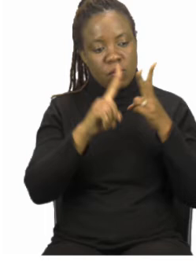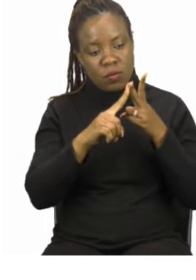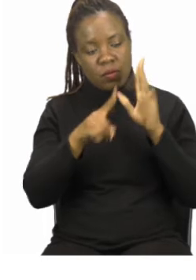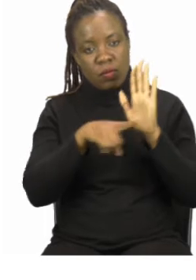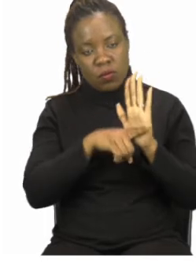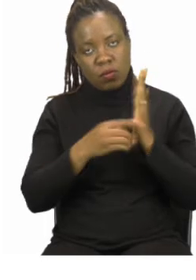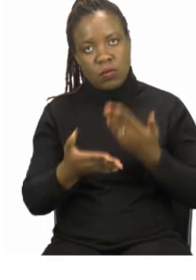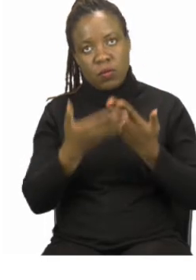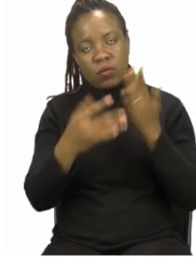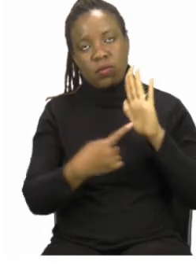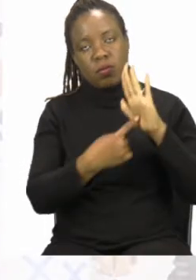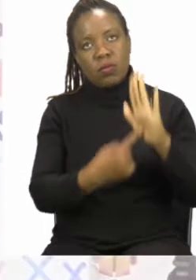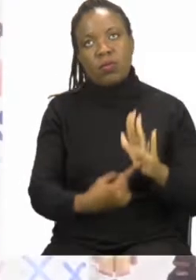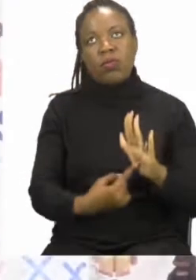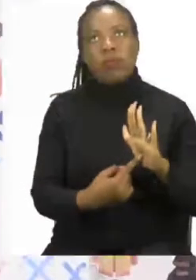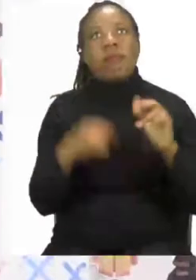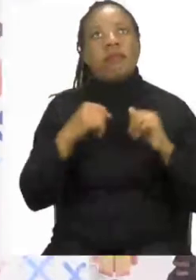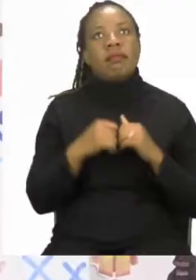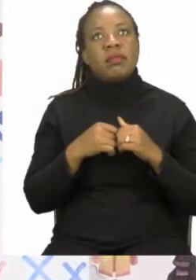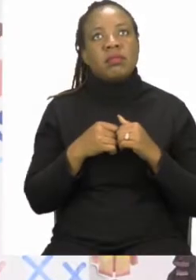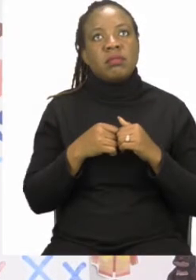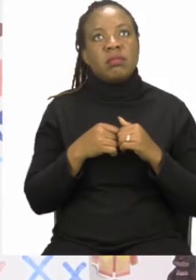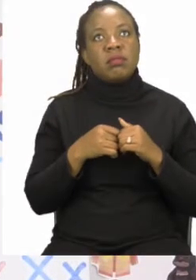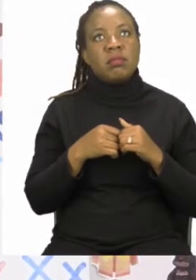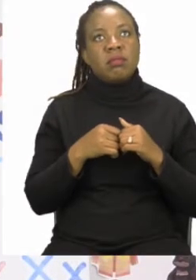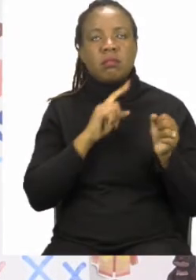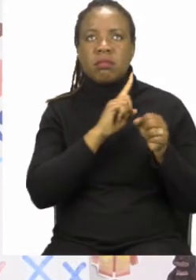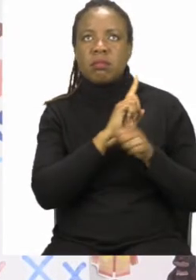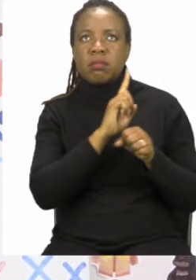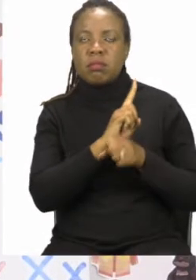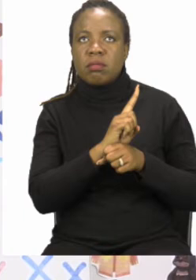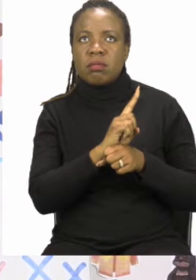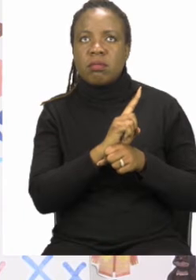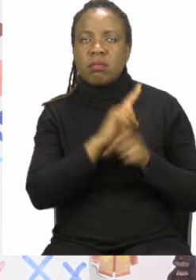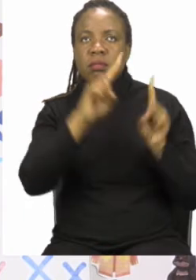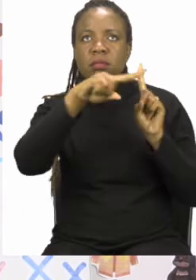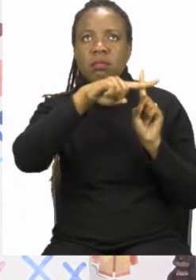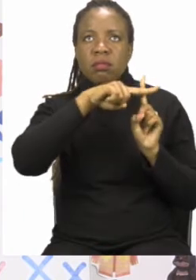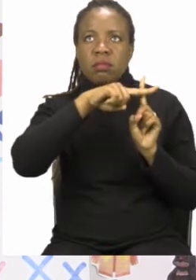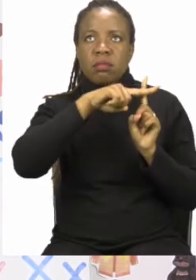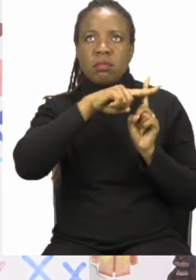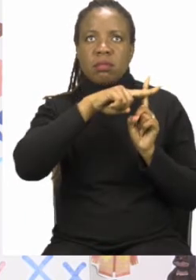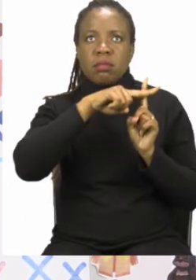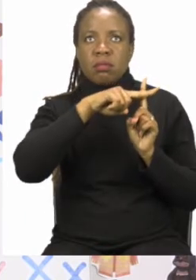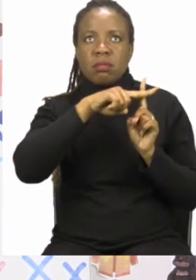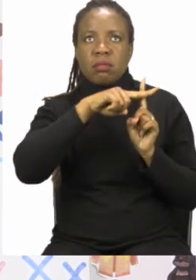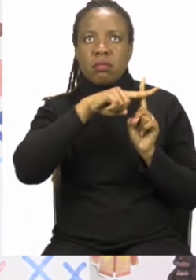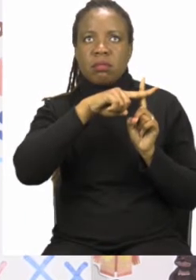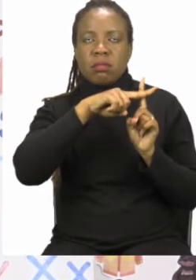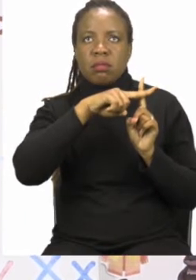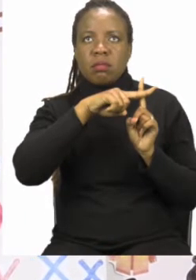Let's take a look at the board. Now we're going to do the first one that says adding, and let me choose a color that we